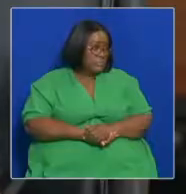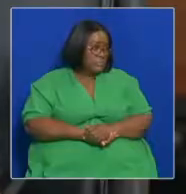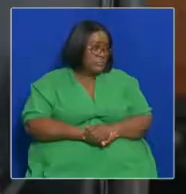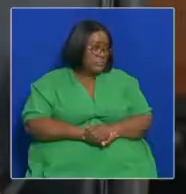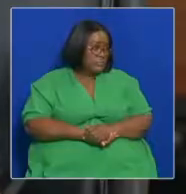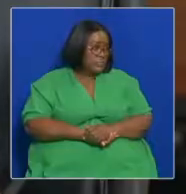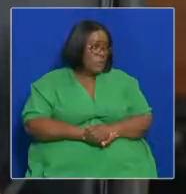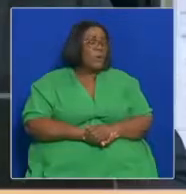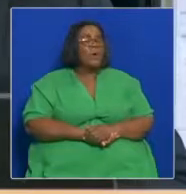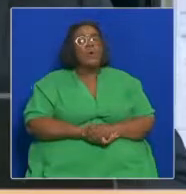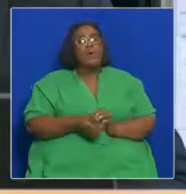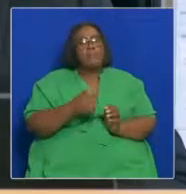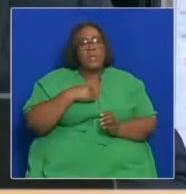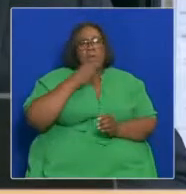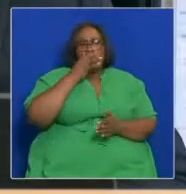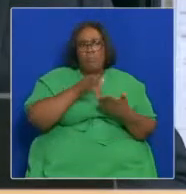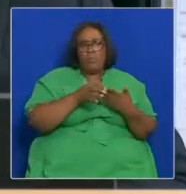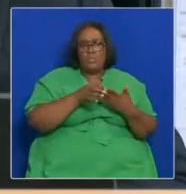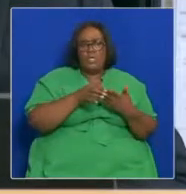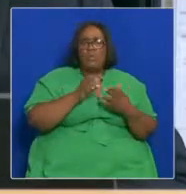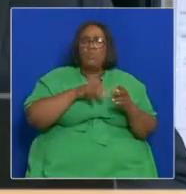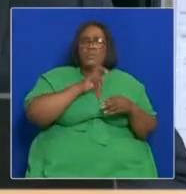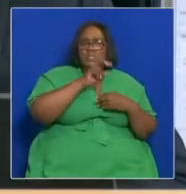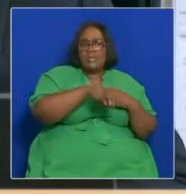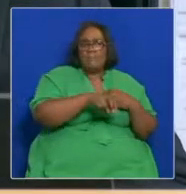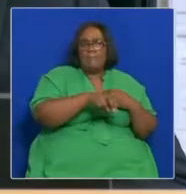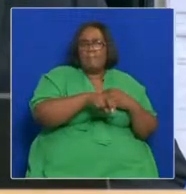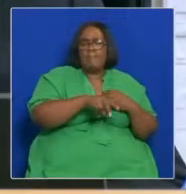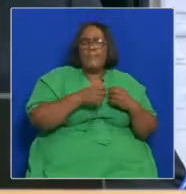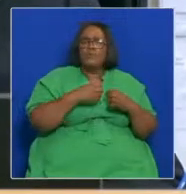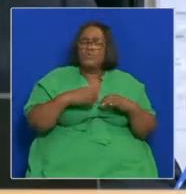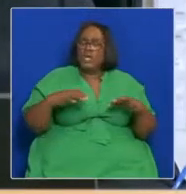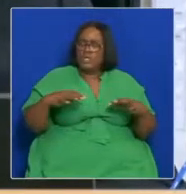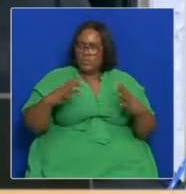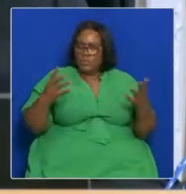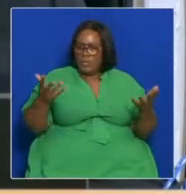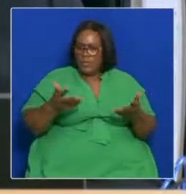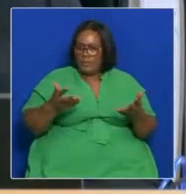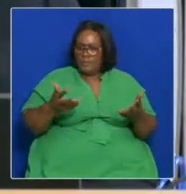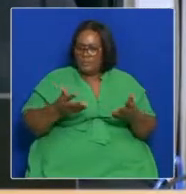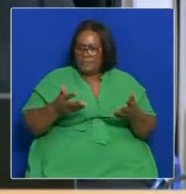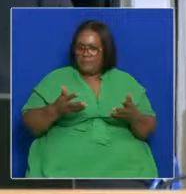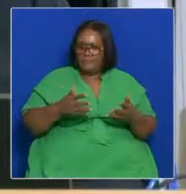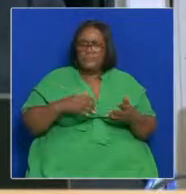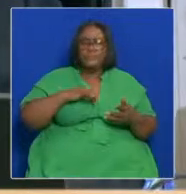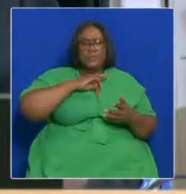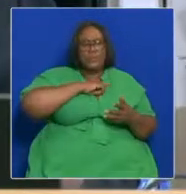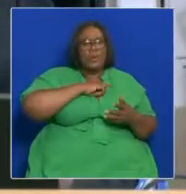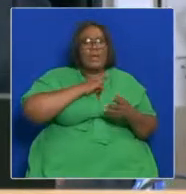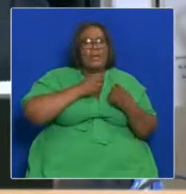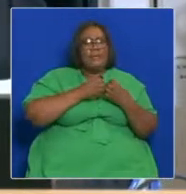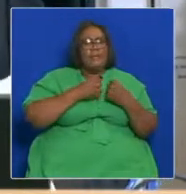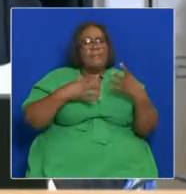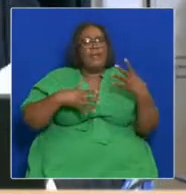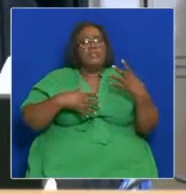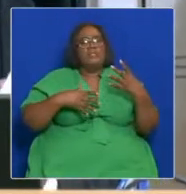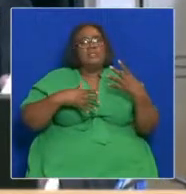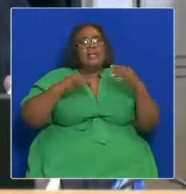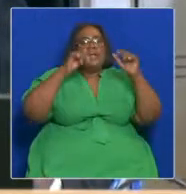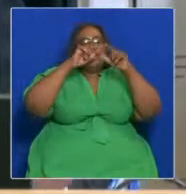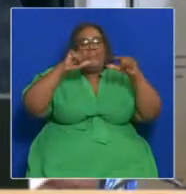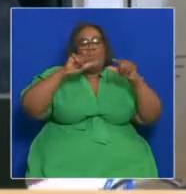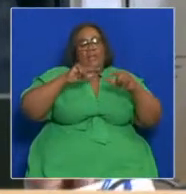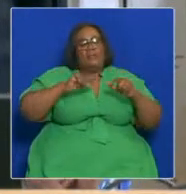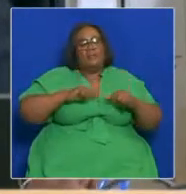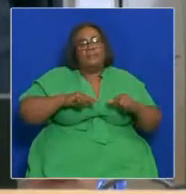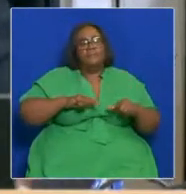So where do we start? To deal with why the multi-level intake process matters. Which is about which At-